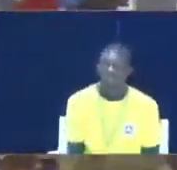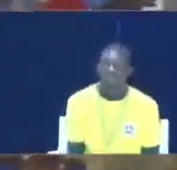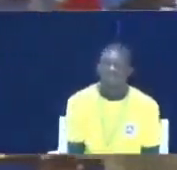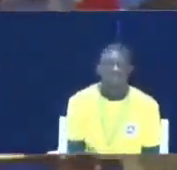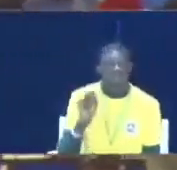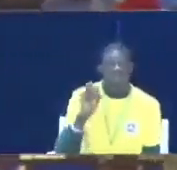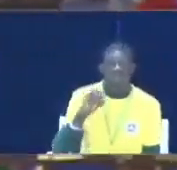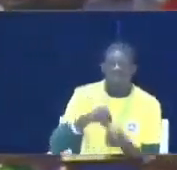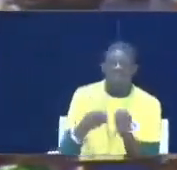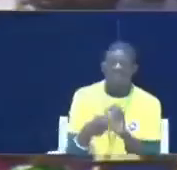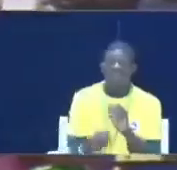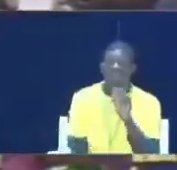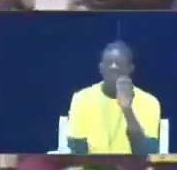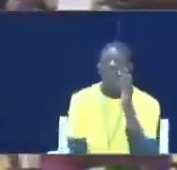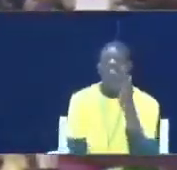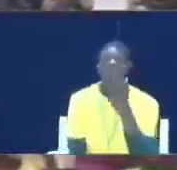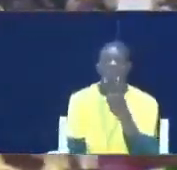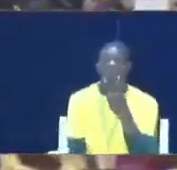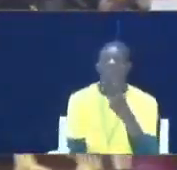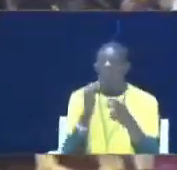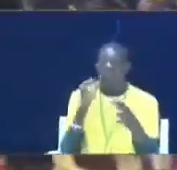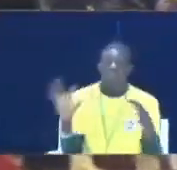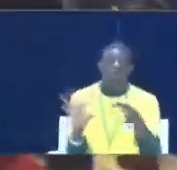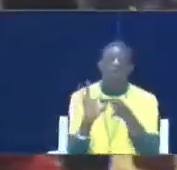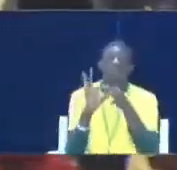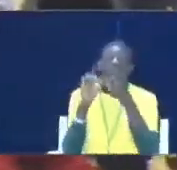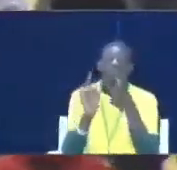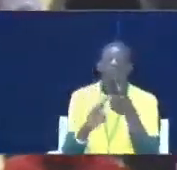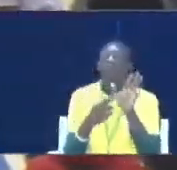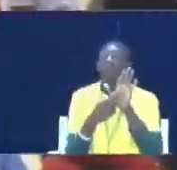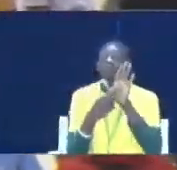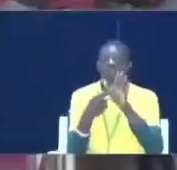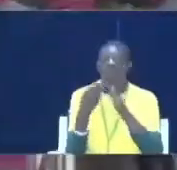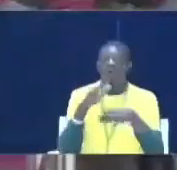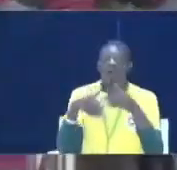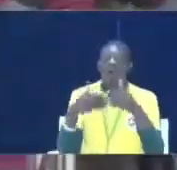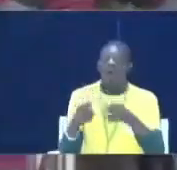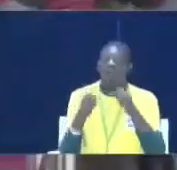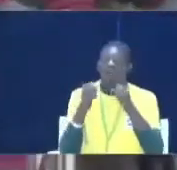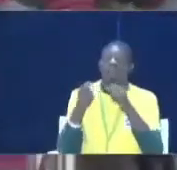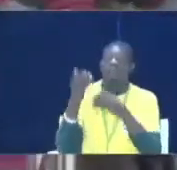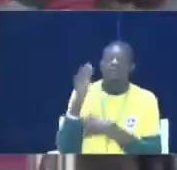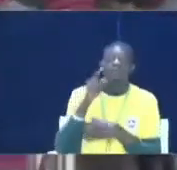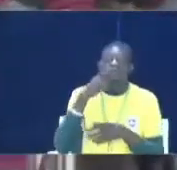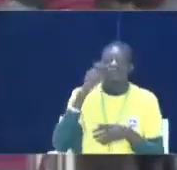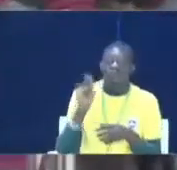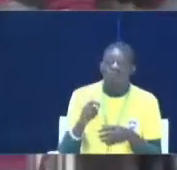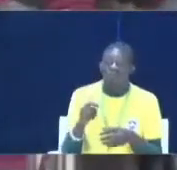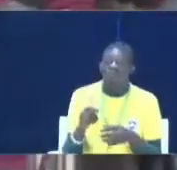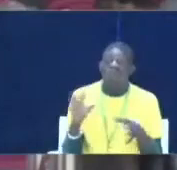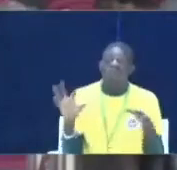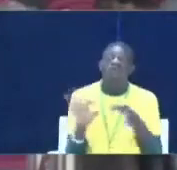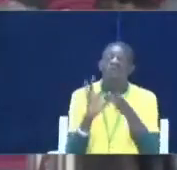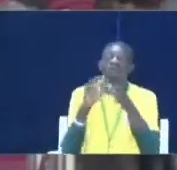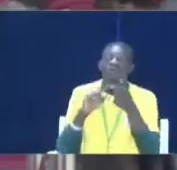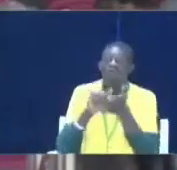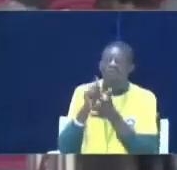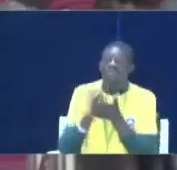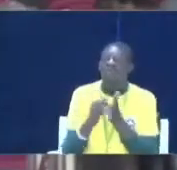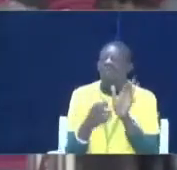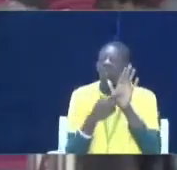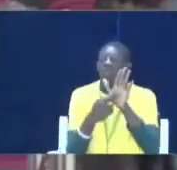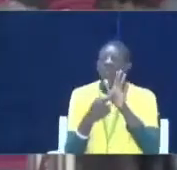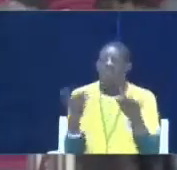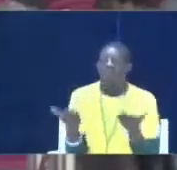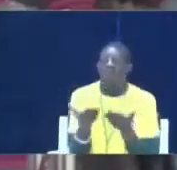So the number two is connection to the representative of the Almighty God. You must still be connected to those that represent God here